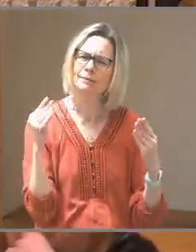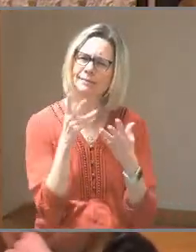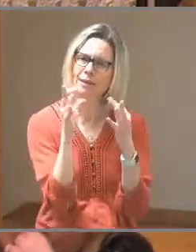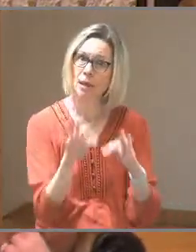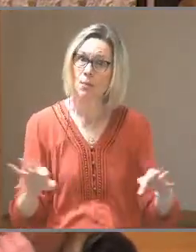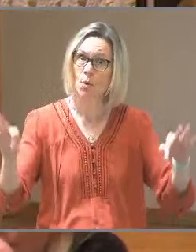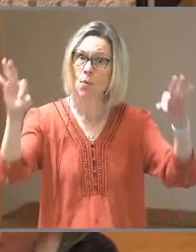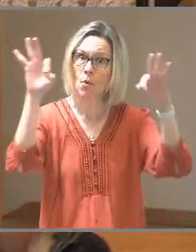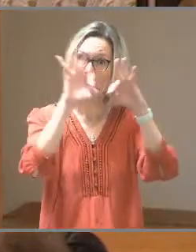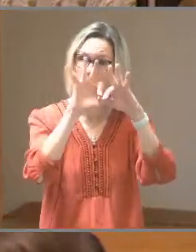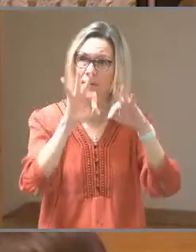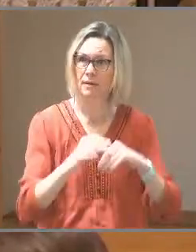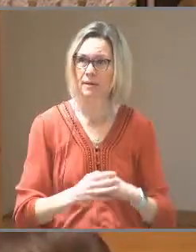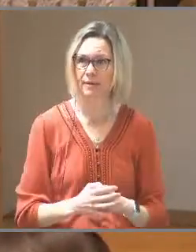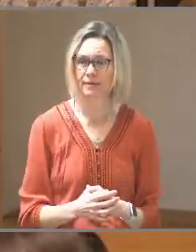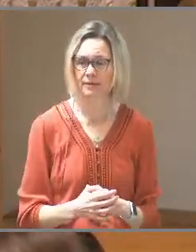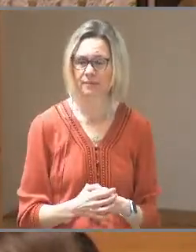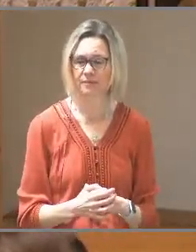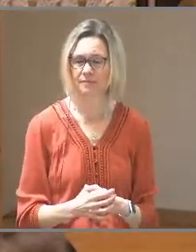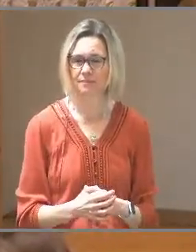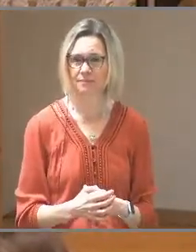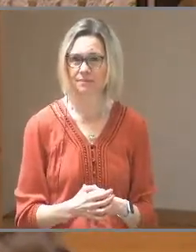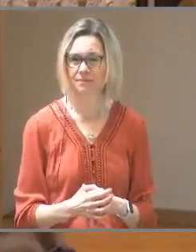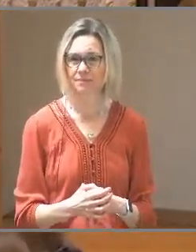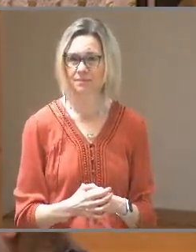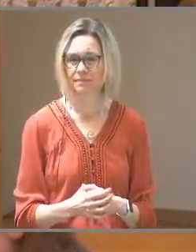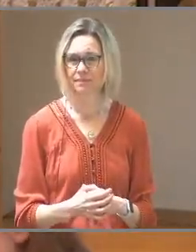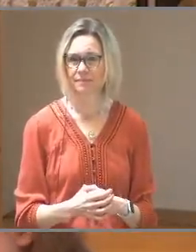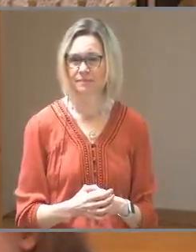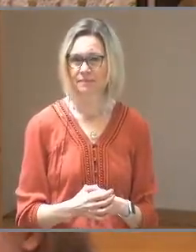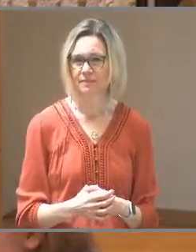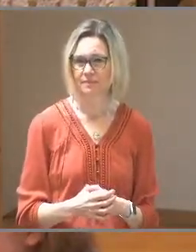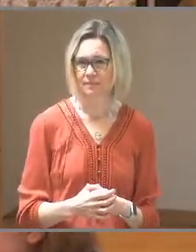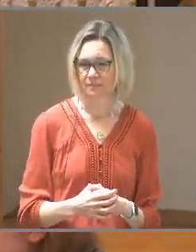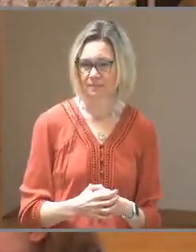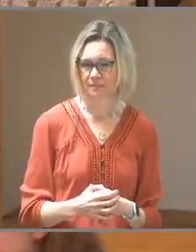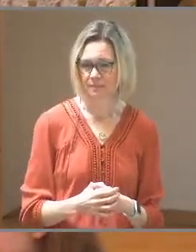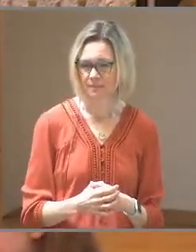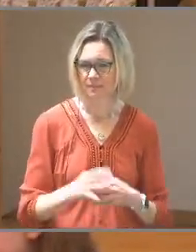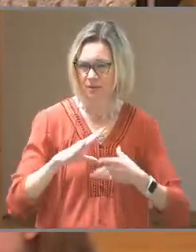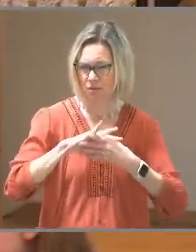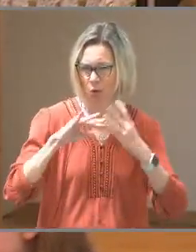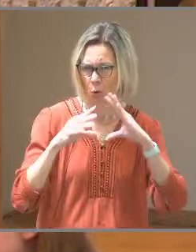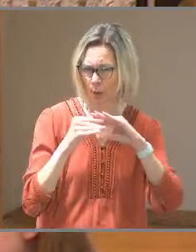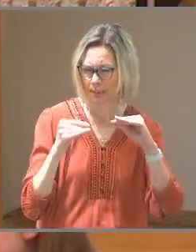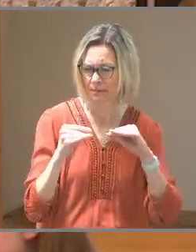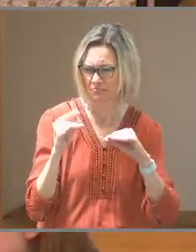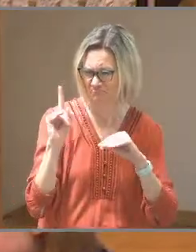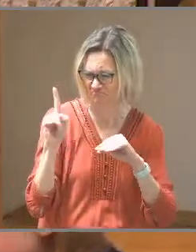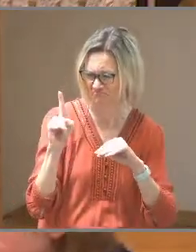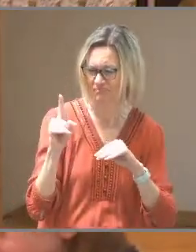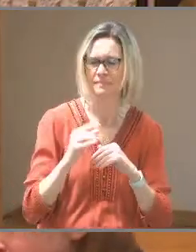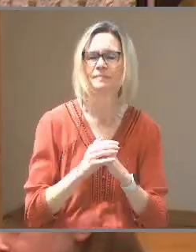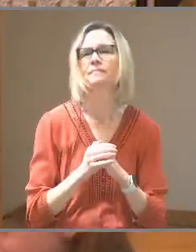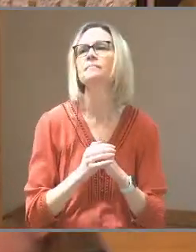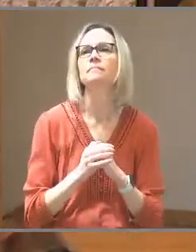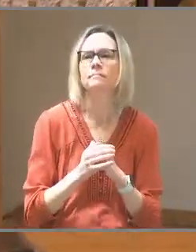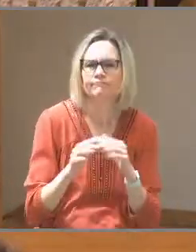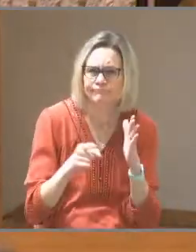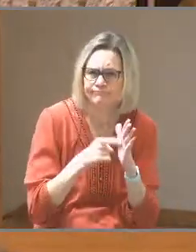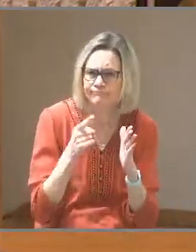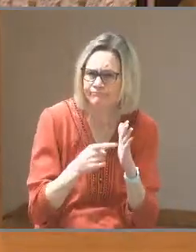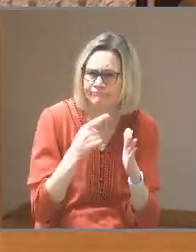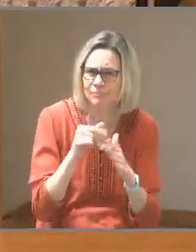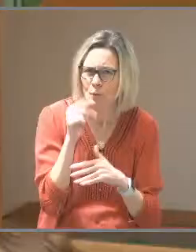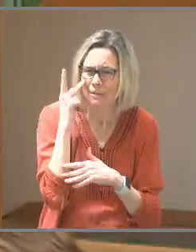start, I thought it looked like a horse. Yeah, exactly. This tells us something important, and we are going to conclude with this. Sometimes we don't see